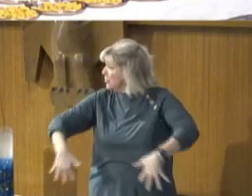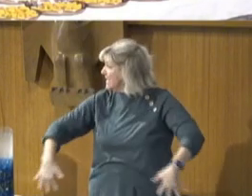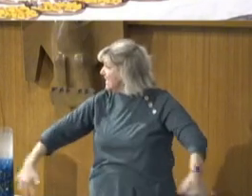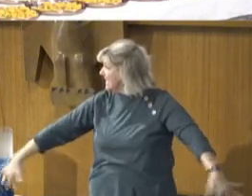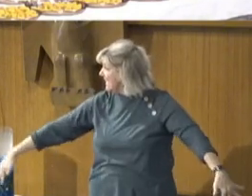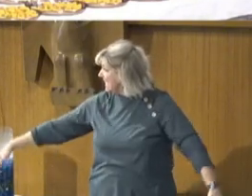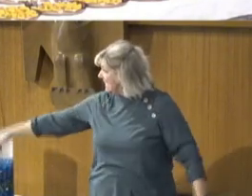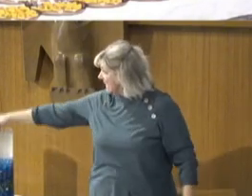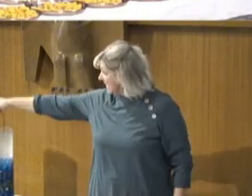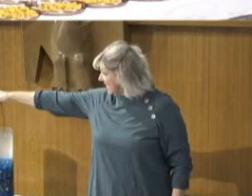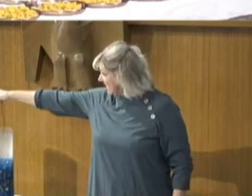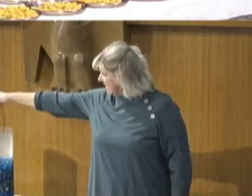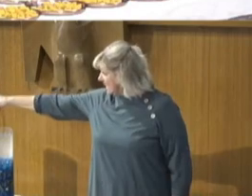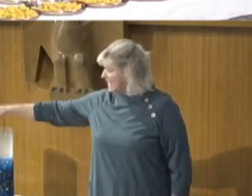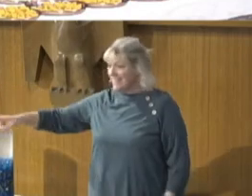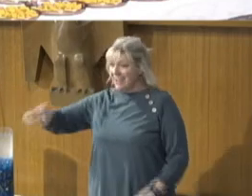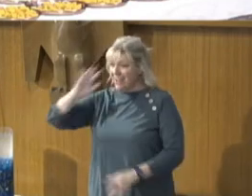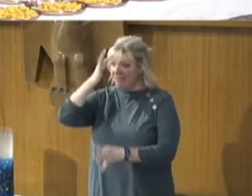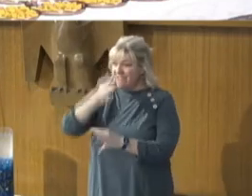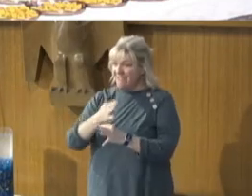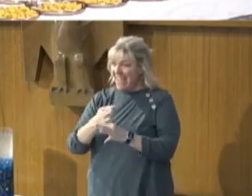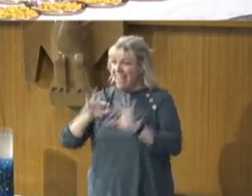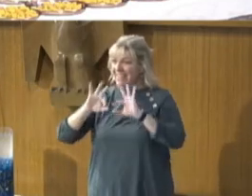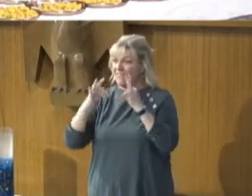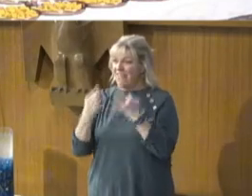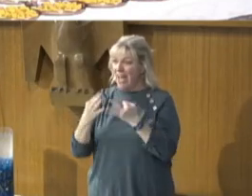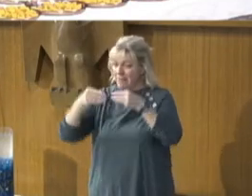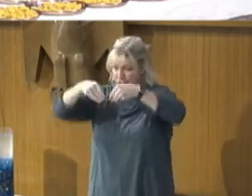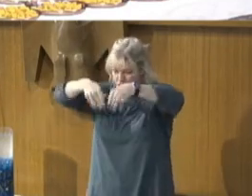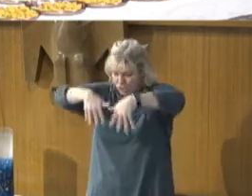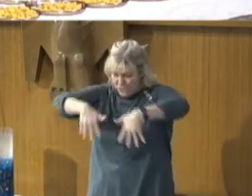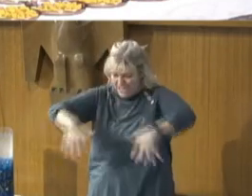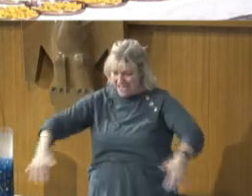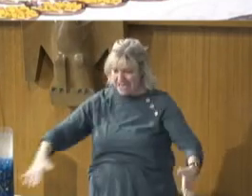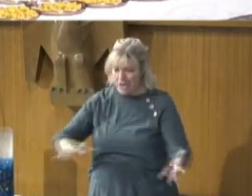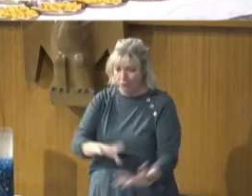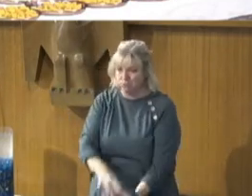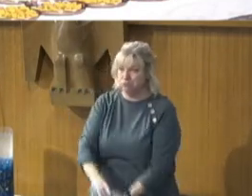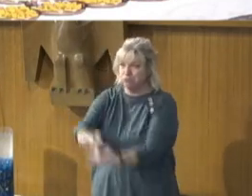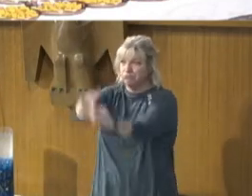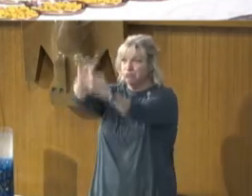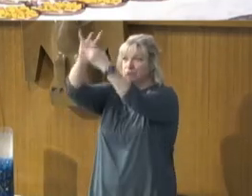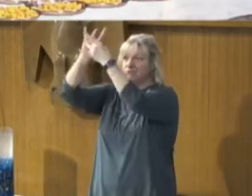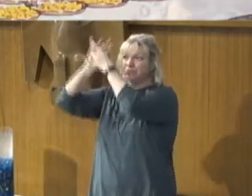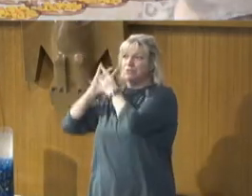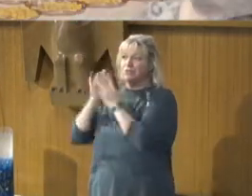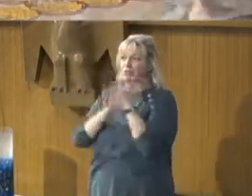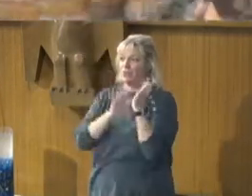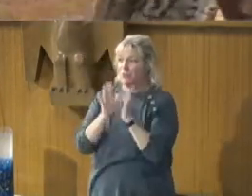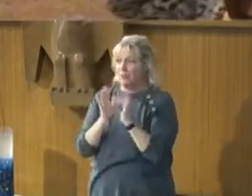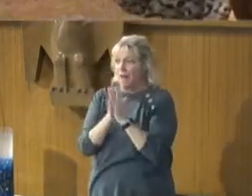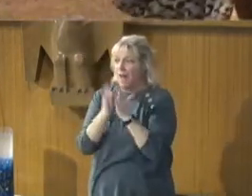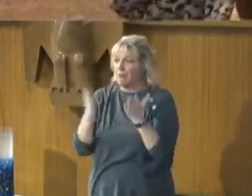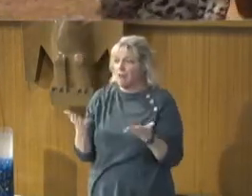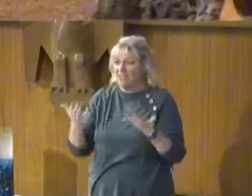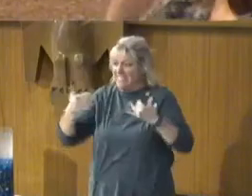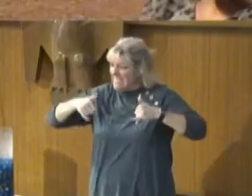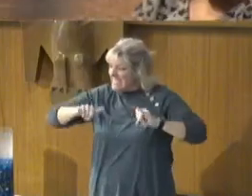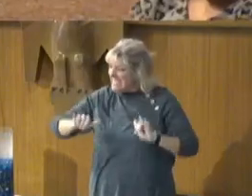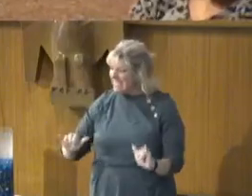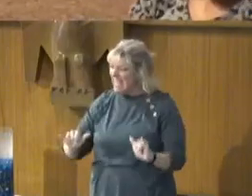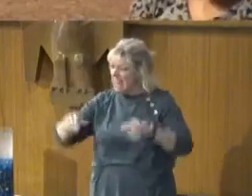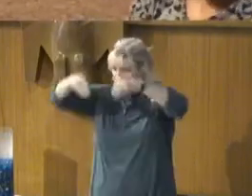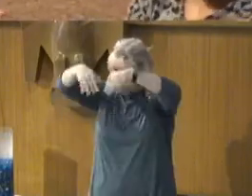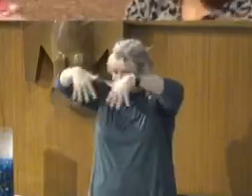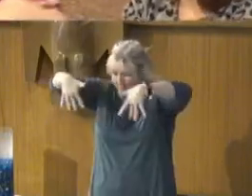this? Our faith family tree goes all the way back to the Bible, and it's still growing and stretching on its branches and